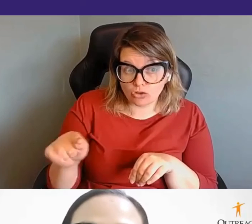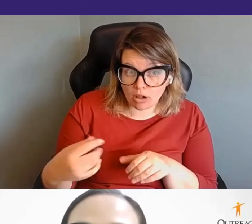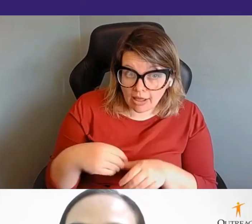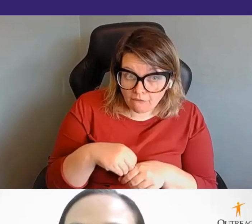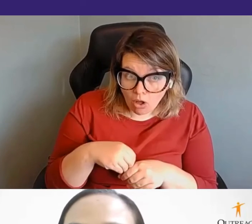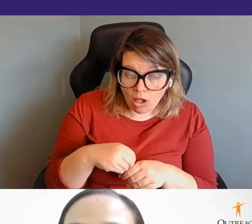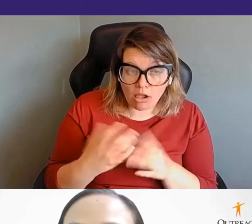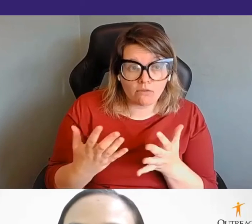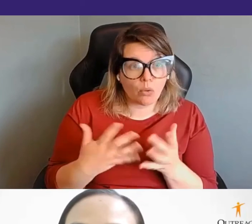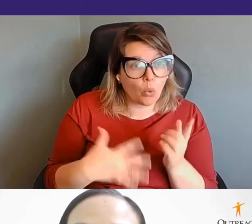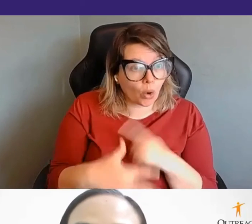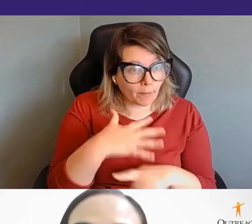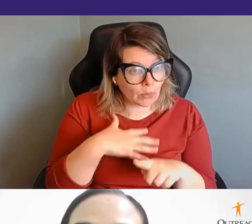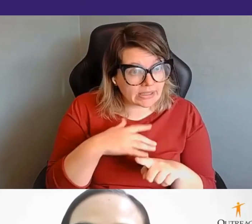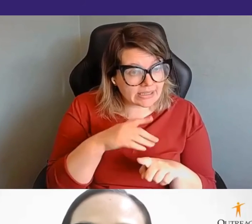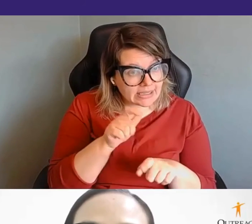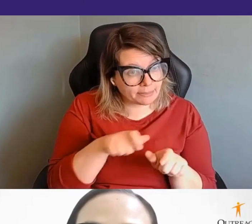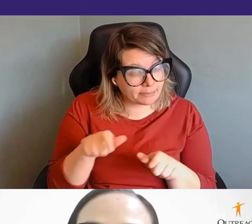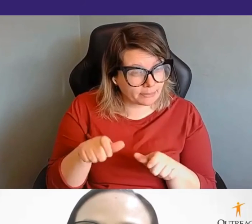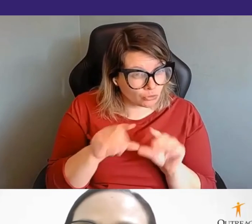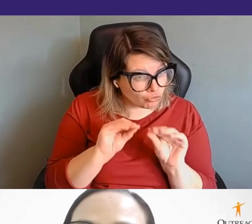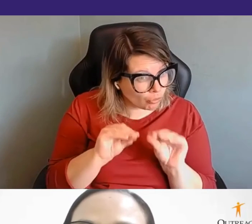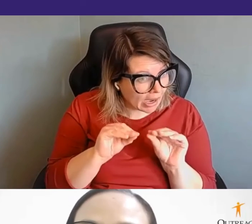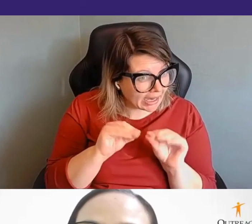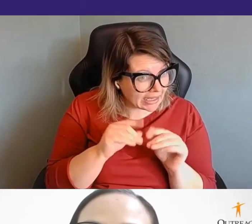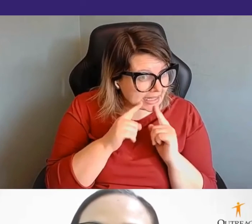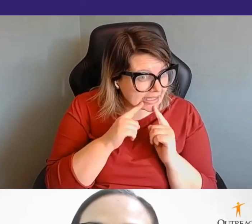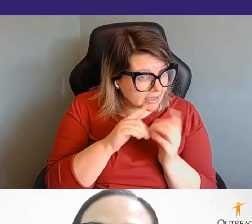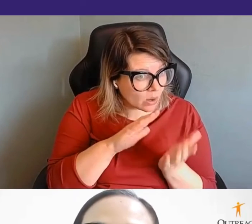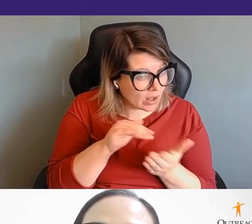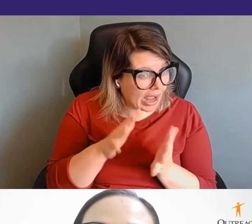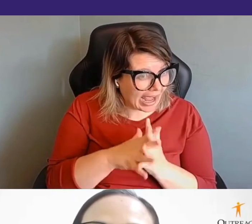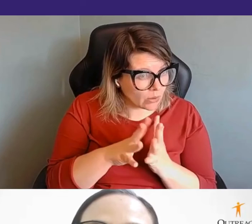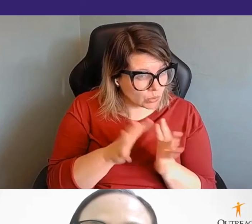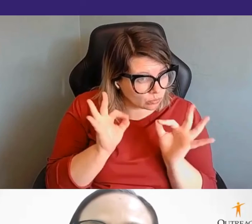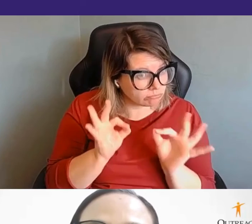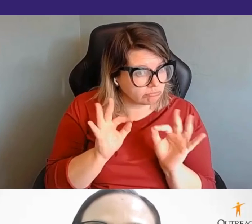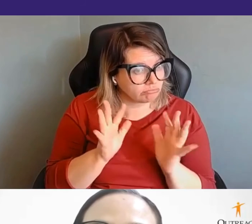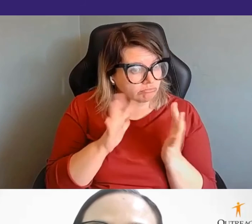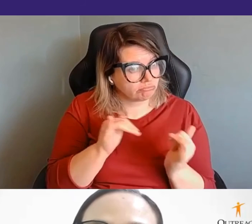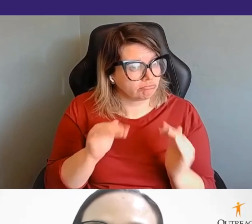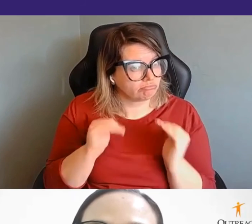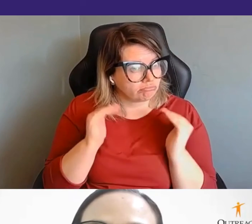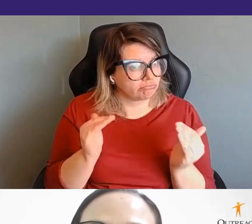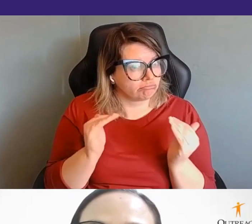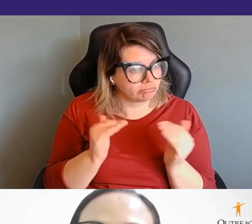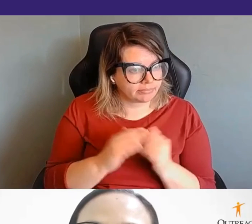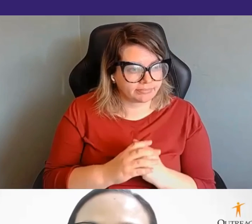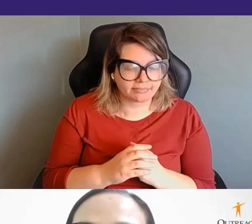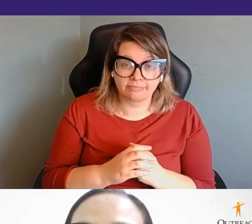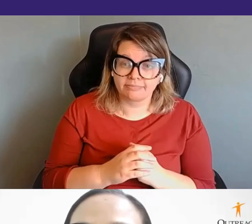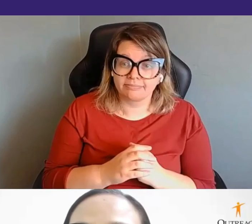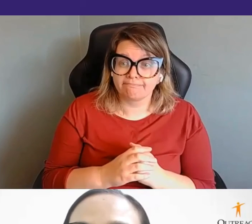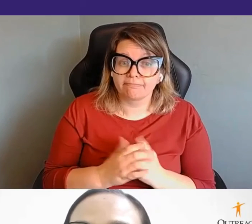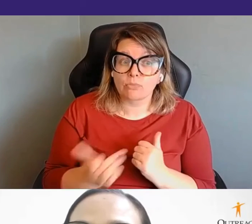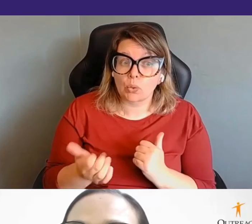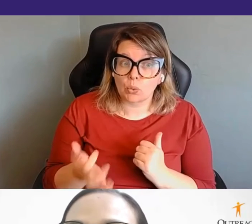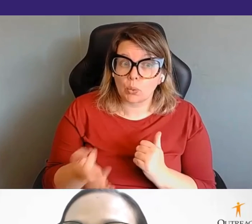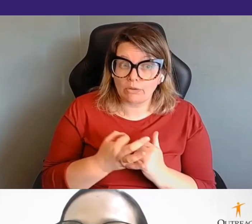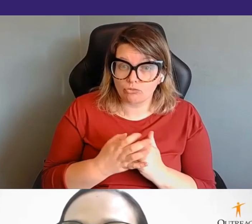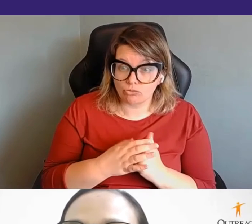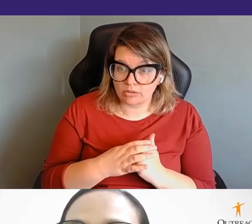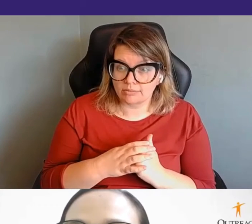community members trained in some of the data collection techniques? Yes, yes, that's an excellent question. And March, we